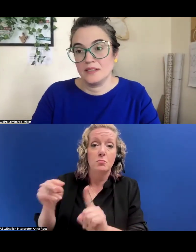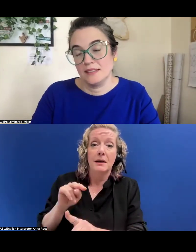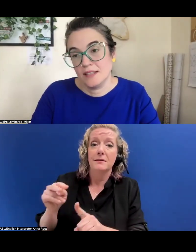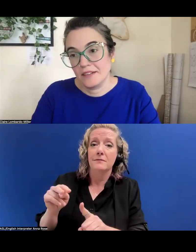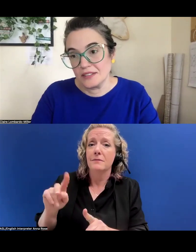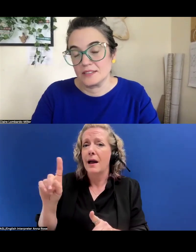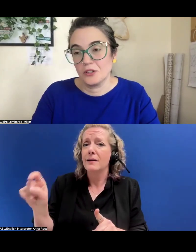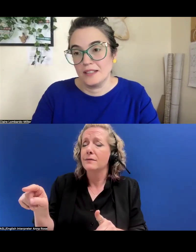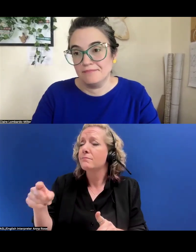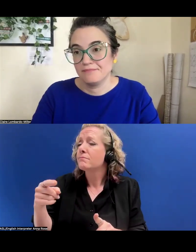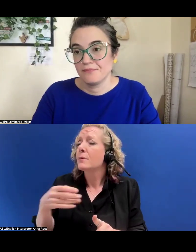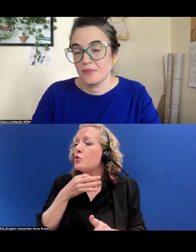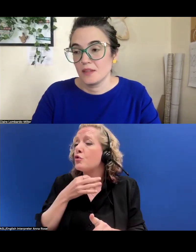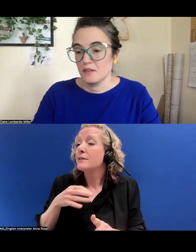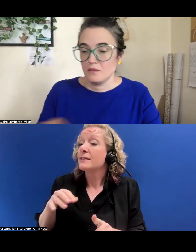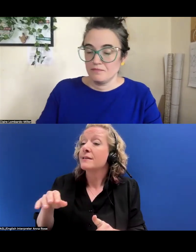follow on TikTok or Instagram?